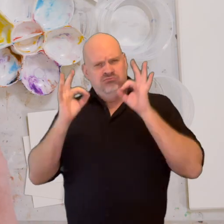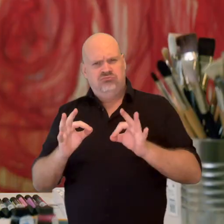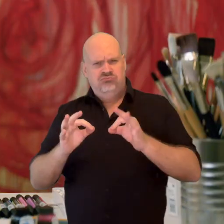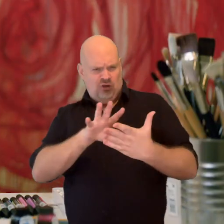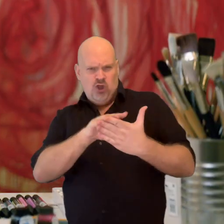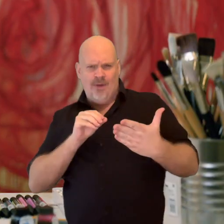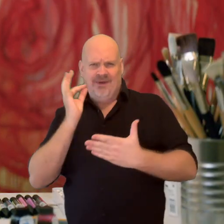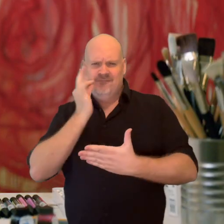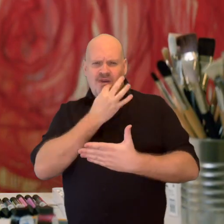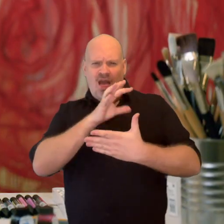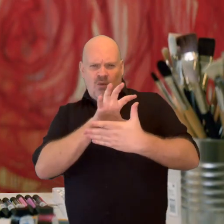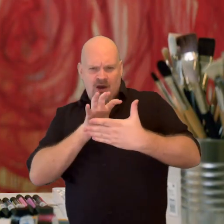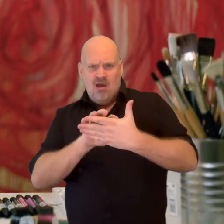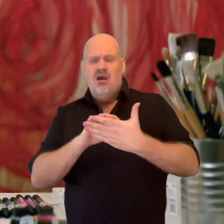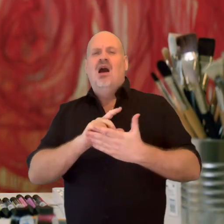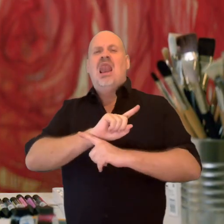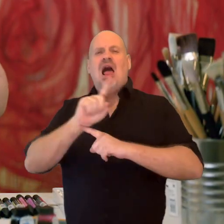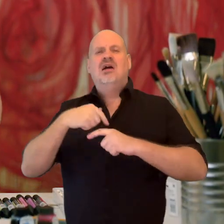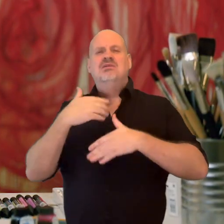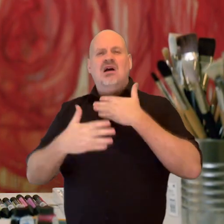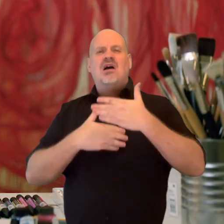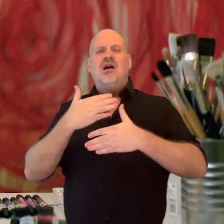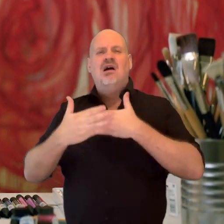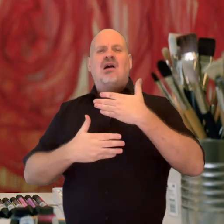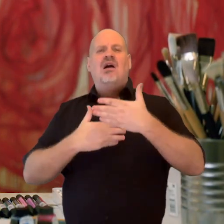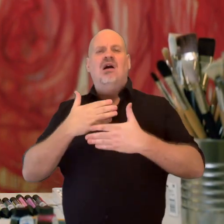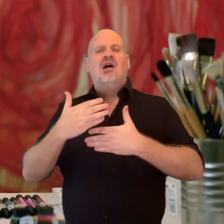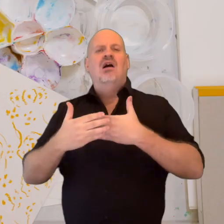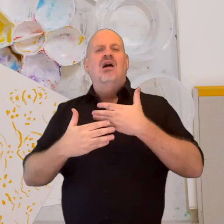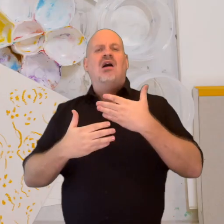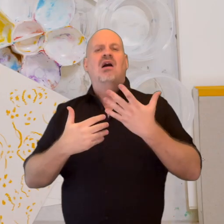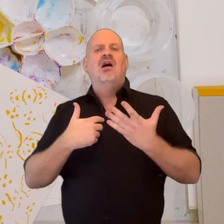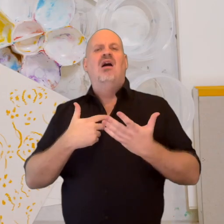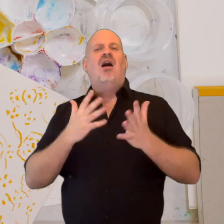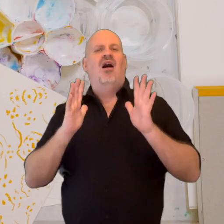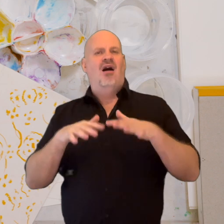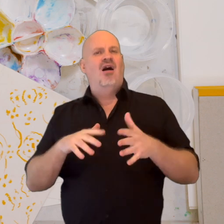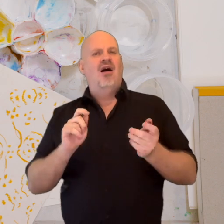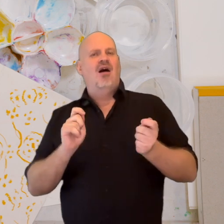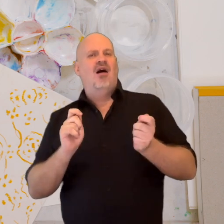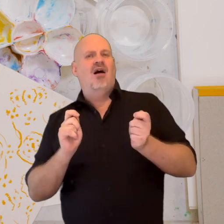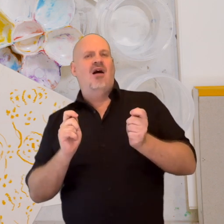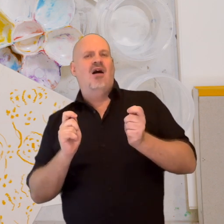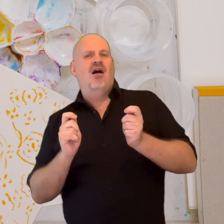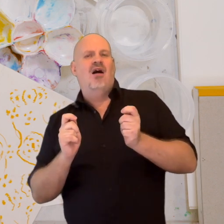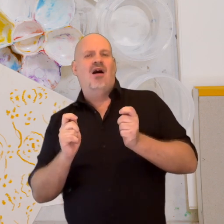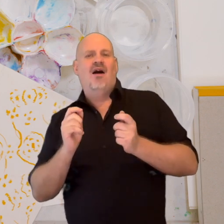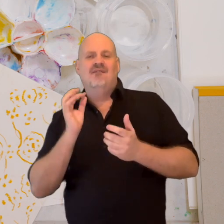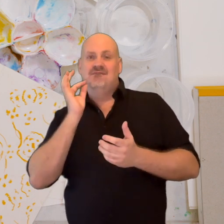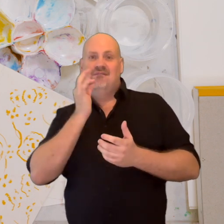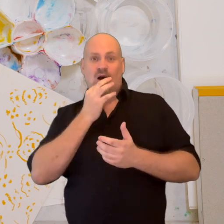flowers. But as I progressed, I also ended up making flowers